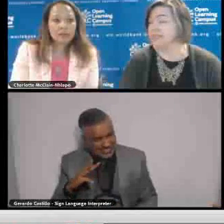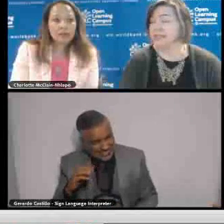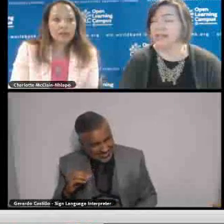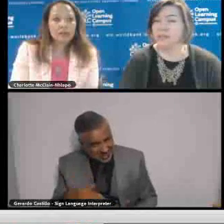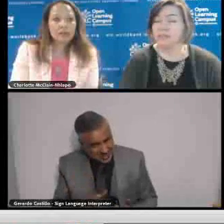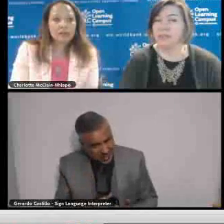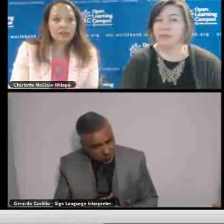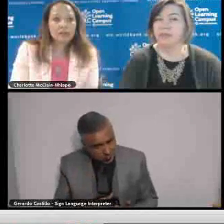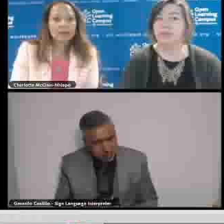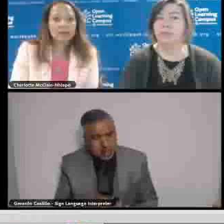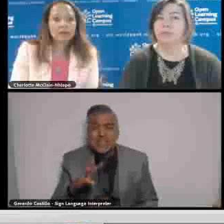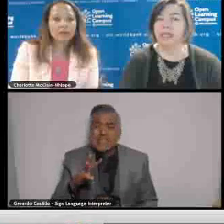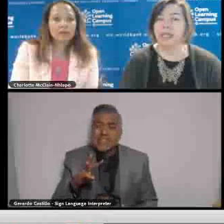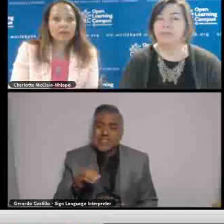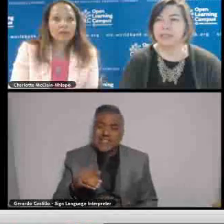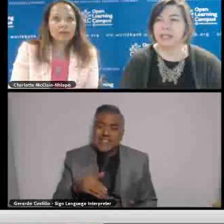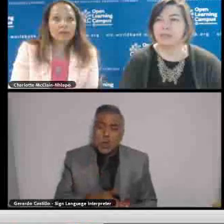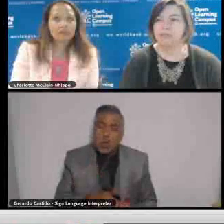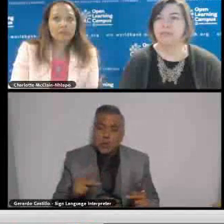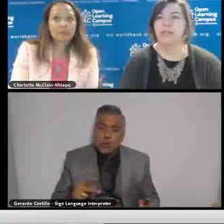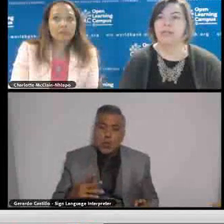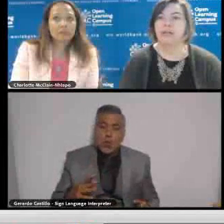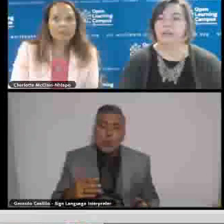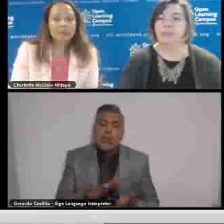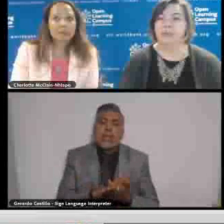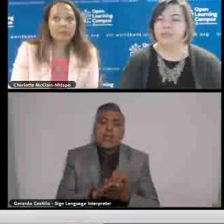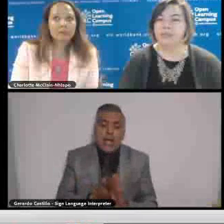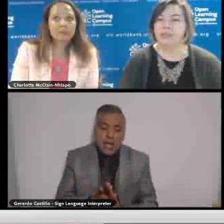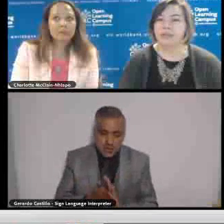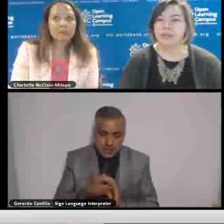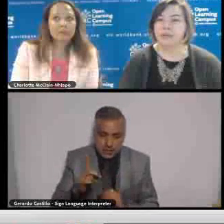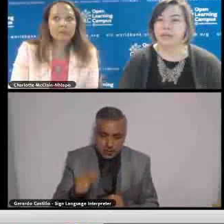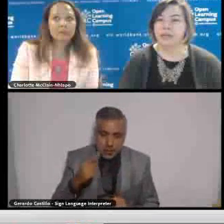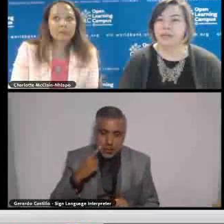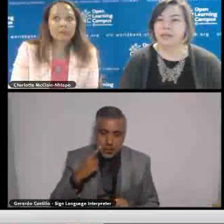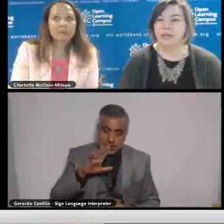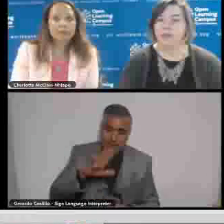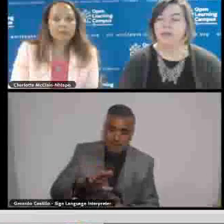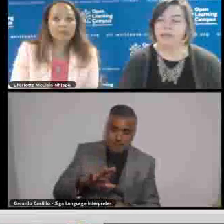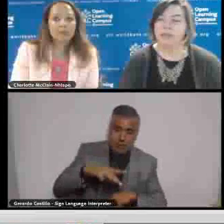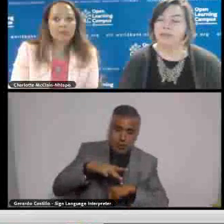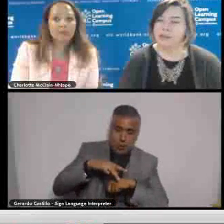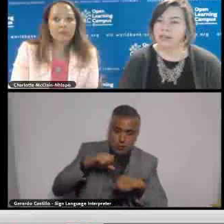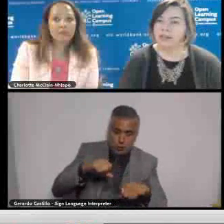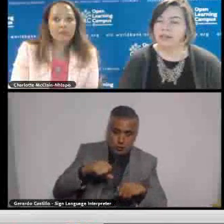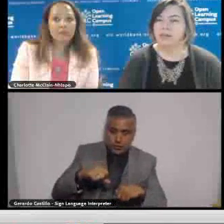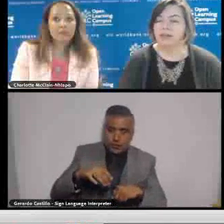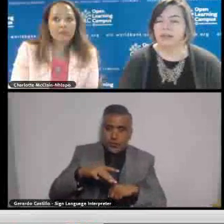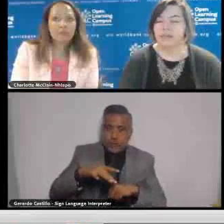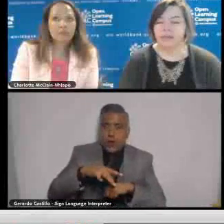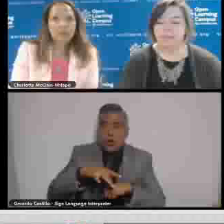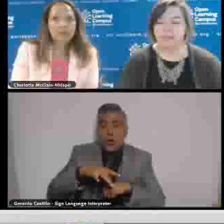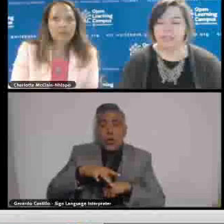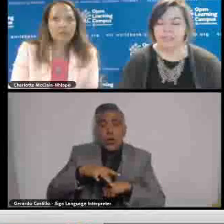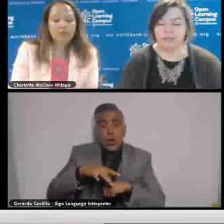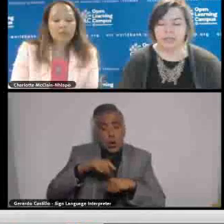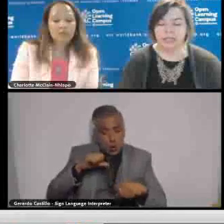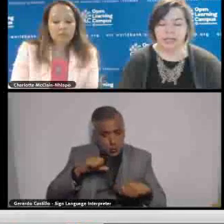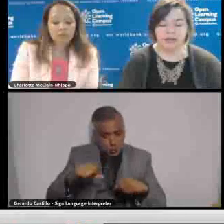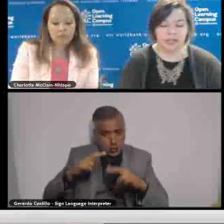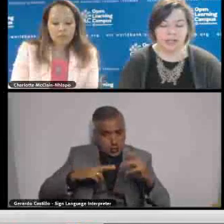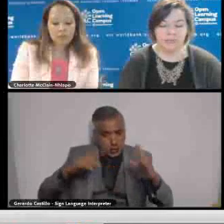60,000 people who became disabled because of the earthquake. Earthquakes in particular, with buildings coming